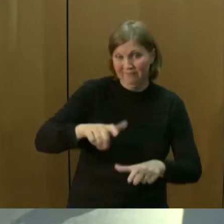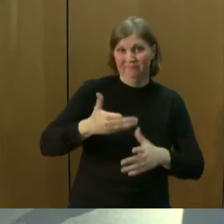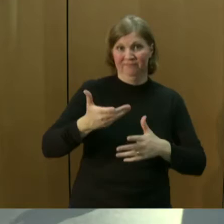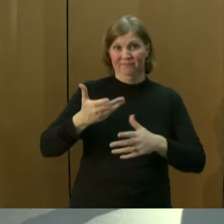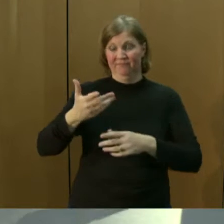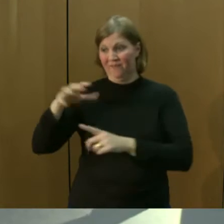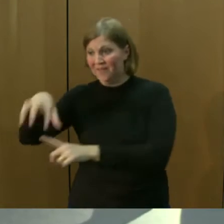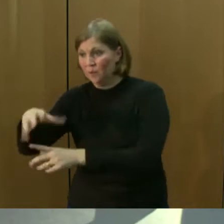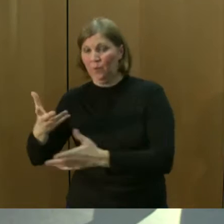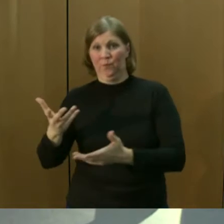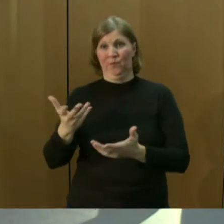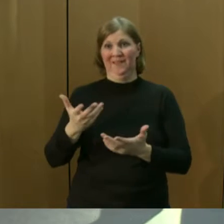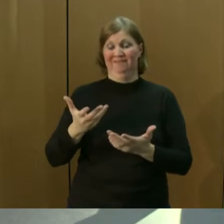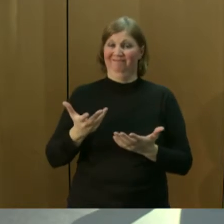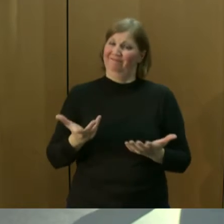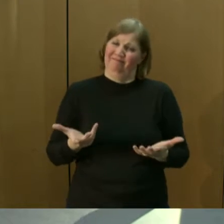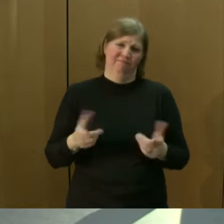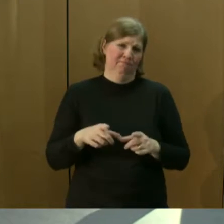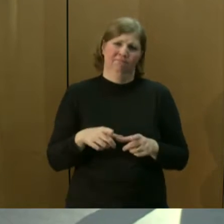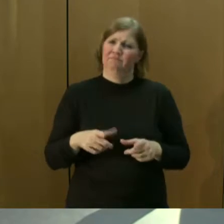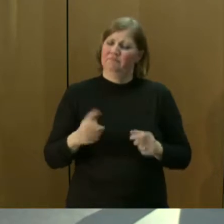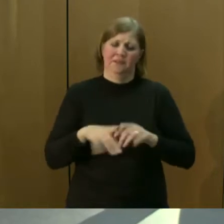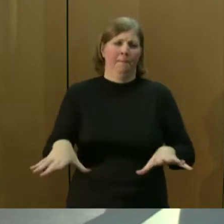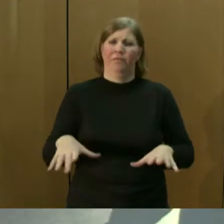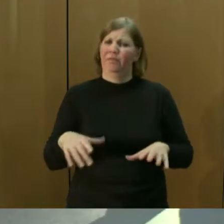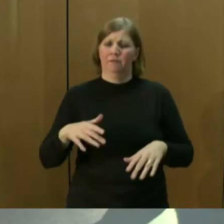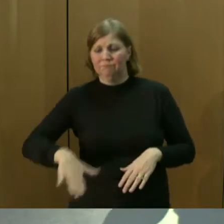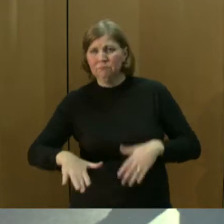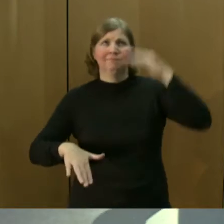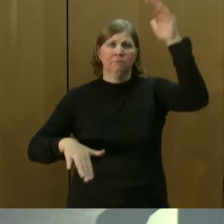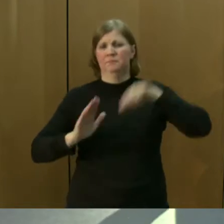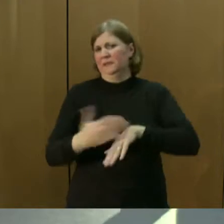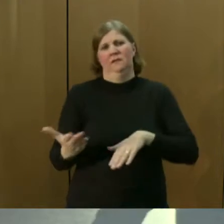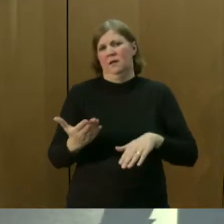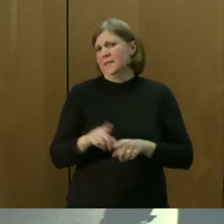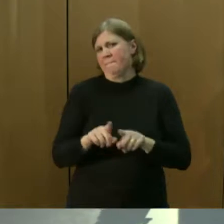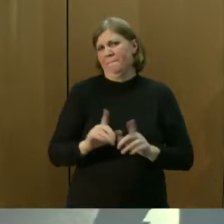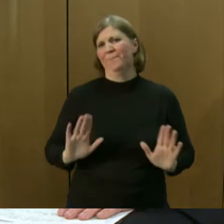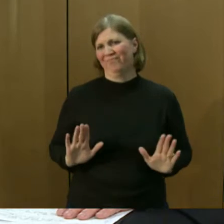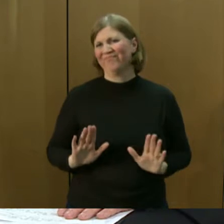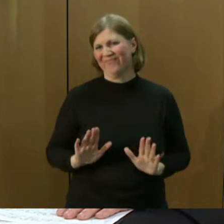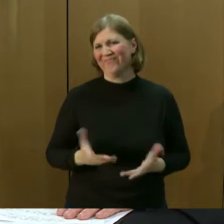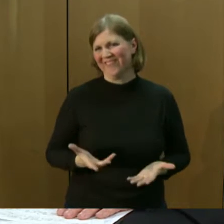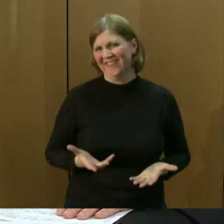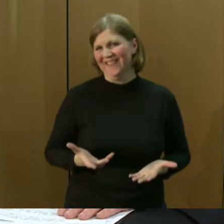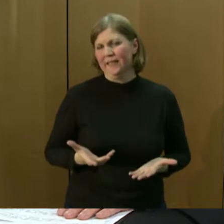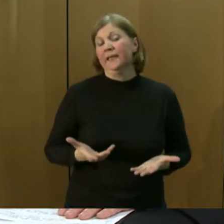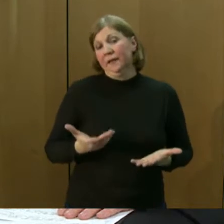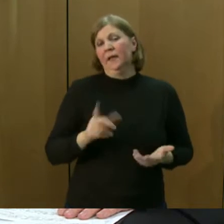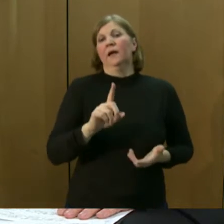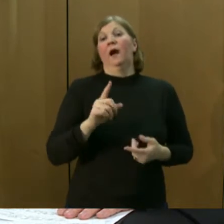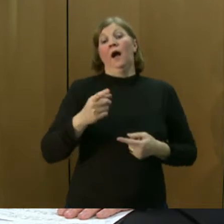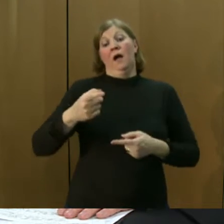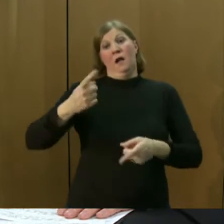also, I guess something that we experienced last year, make sure your promotion lets people know that it's a school's performance or a young